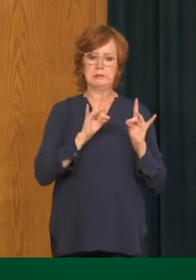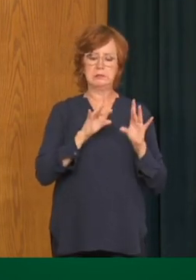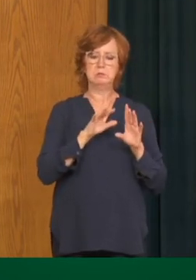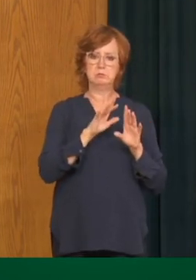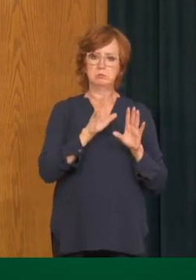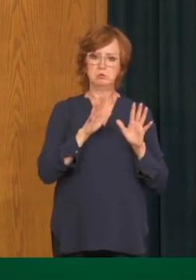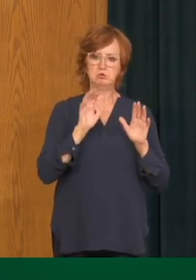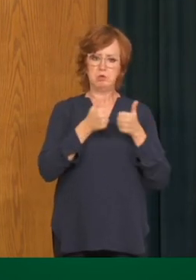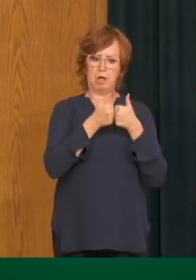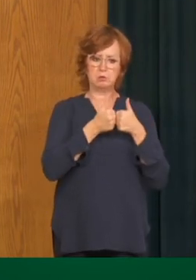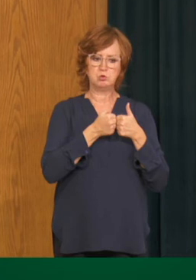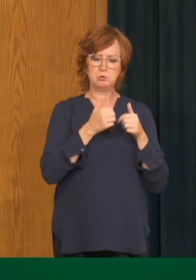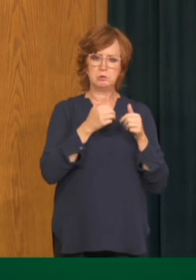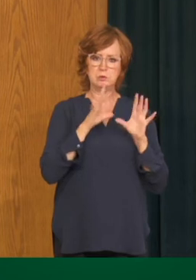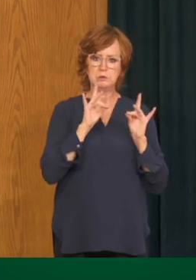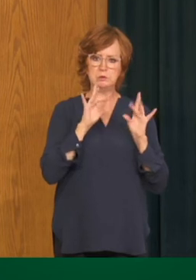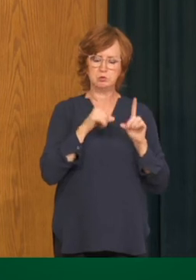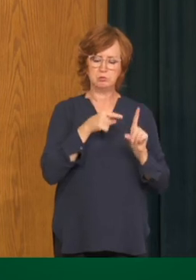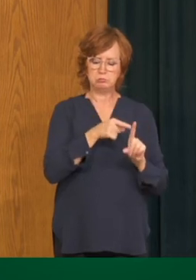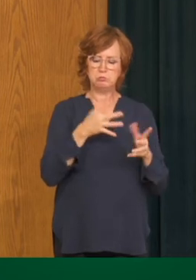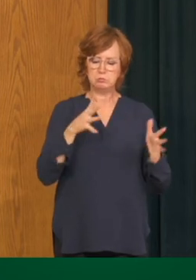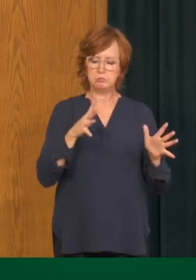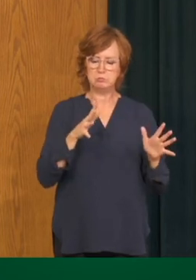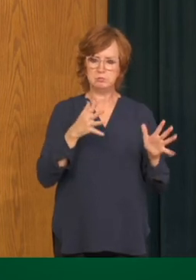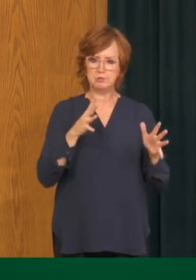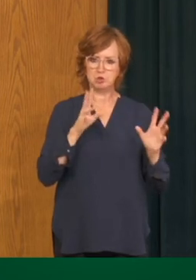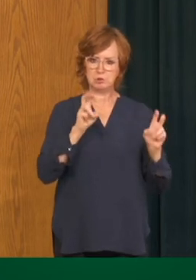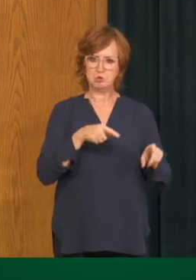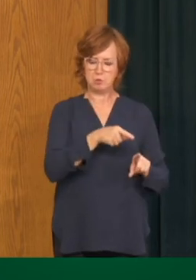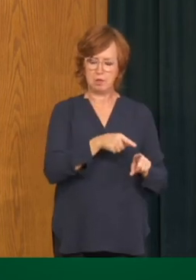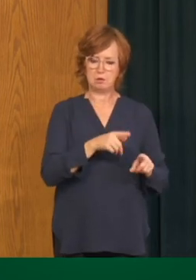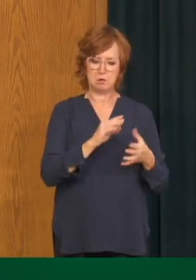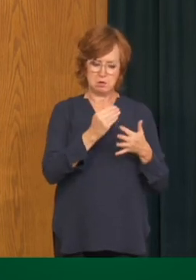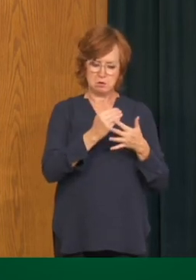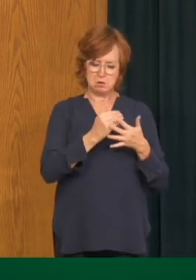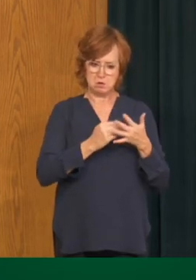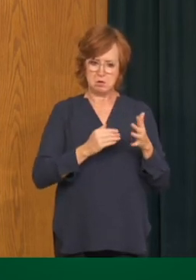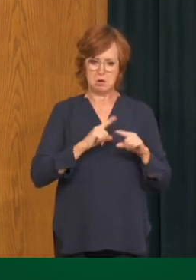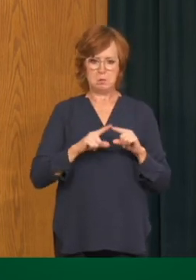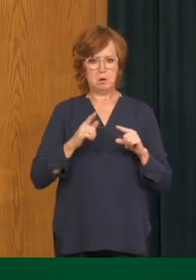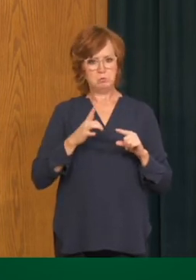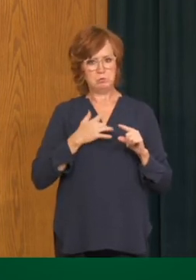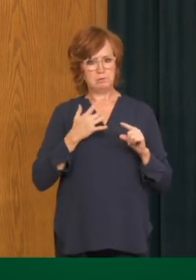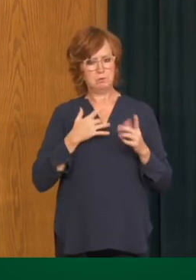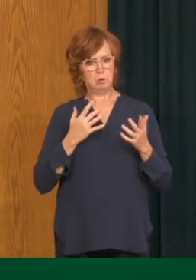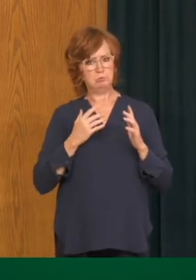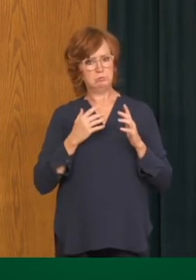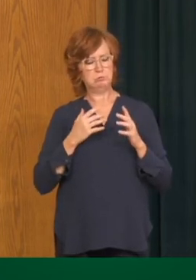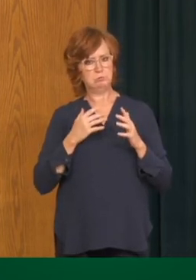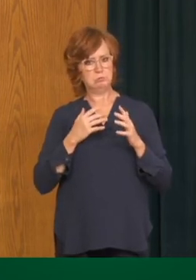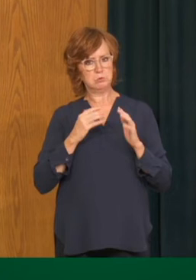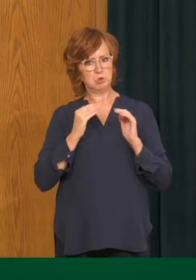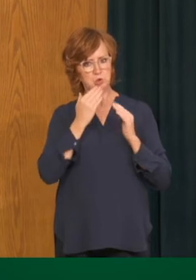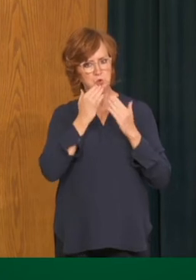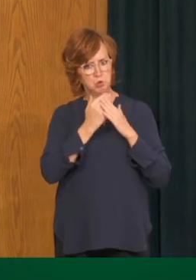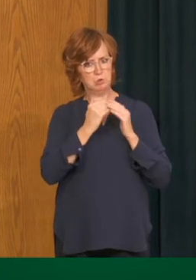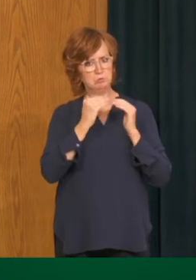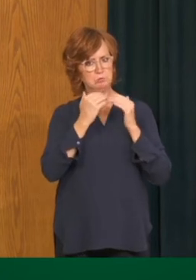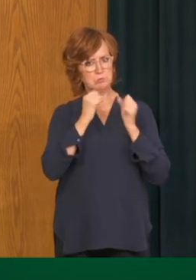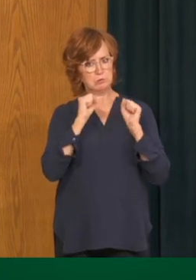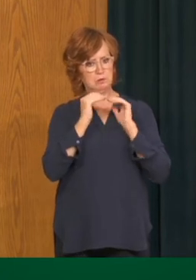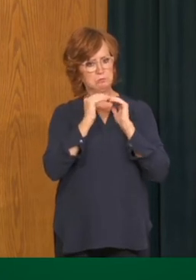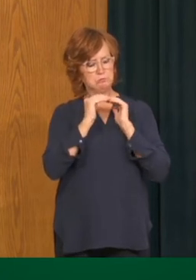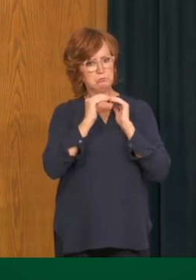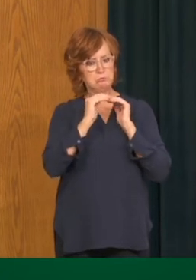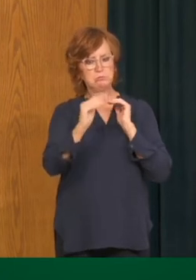well here in Saskatchewan because we have very sound advice from Dr. Shahab and his team, and that advice is being adhered to by the